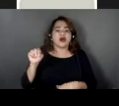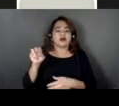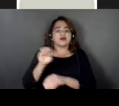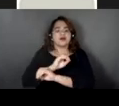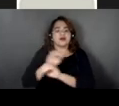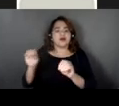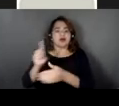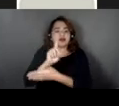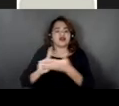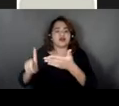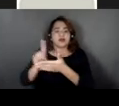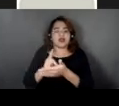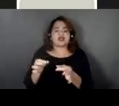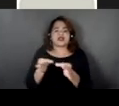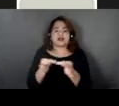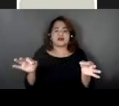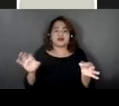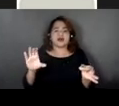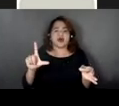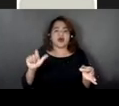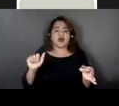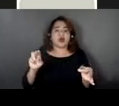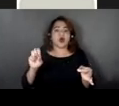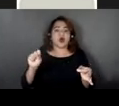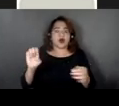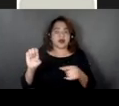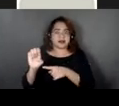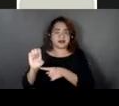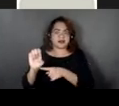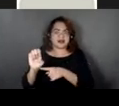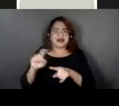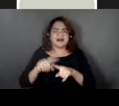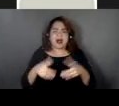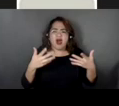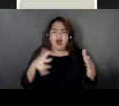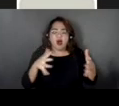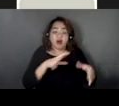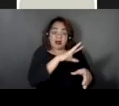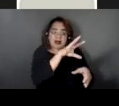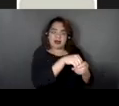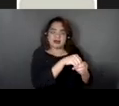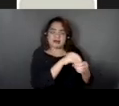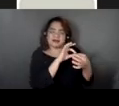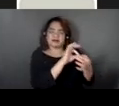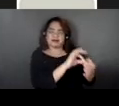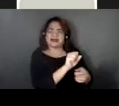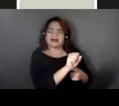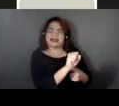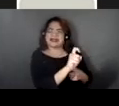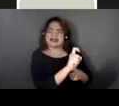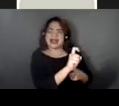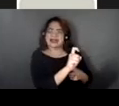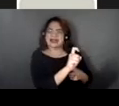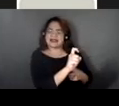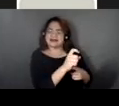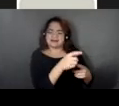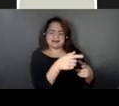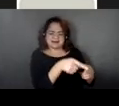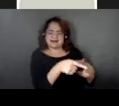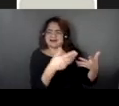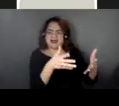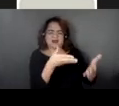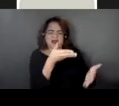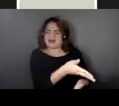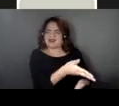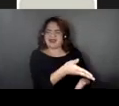policy that includes non-discrimination on the basis of sex, this has been variably interpreted as